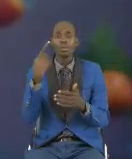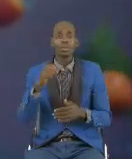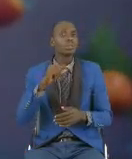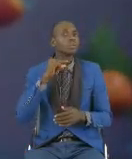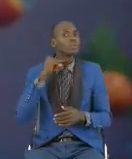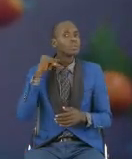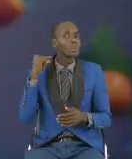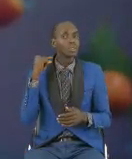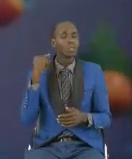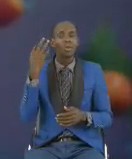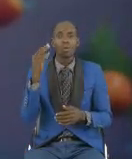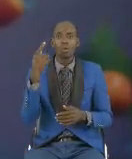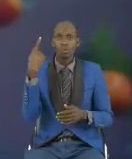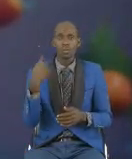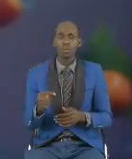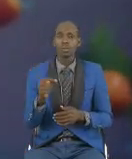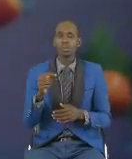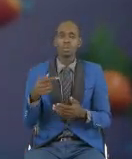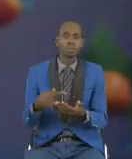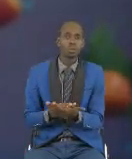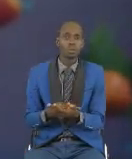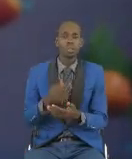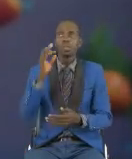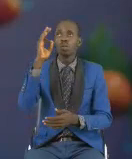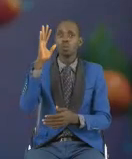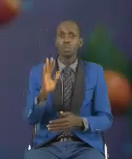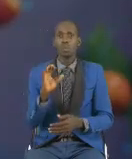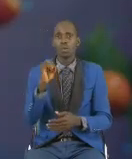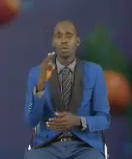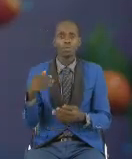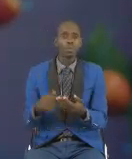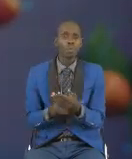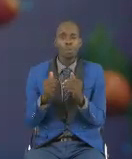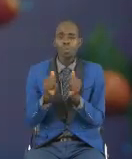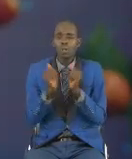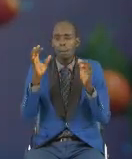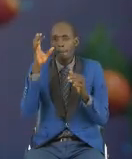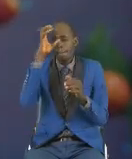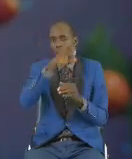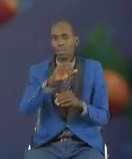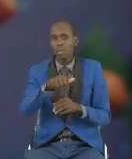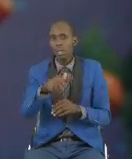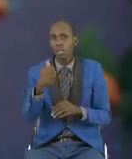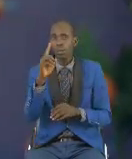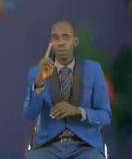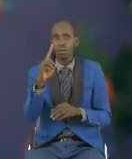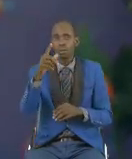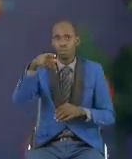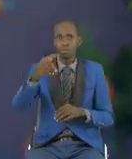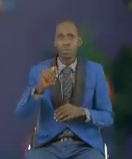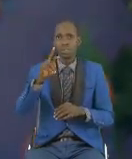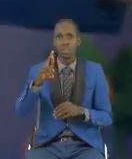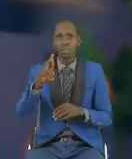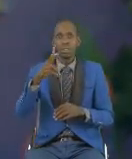of the gospel, the preachers of the gospel, without exception, Peter, the head of